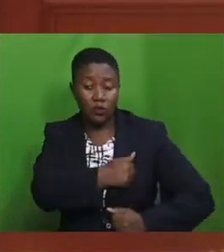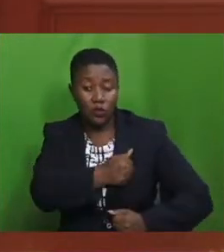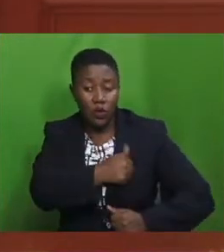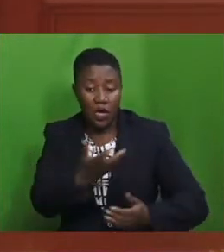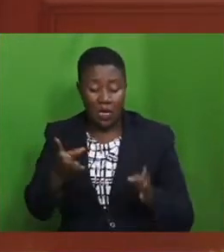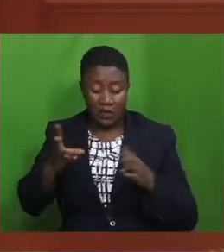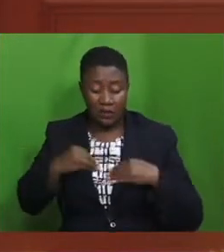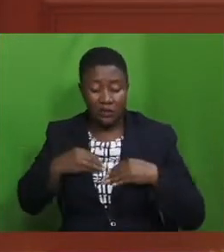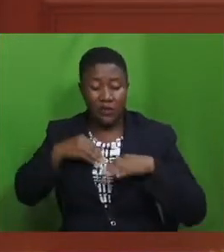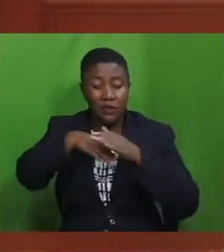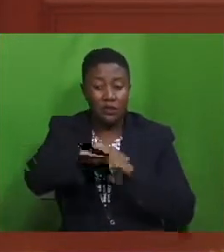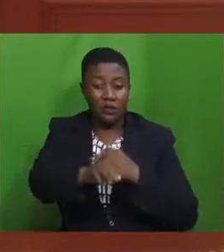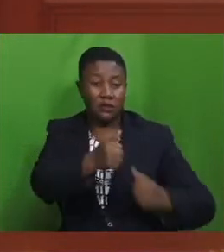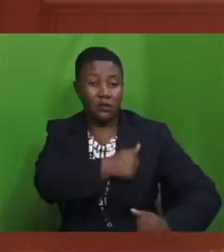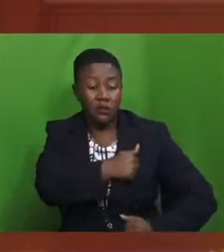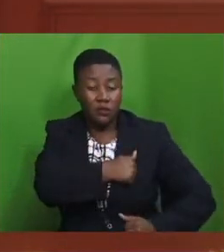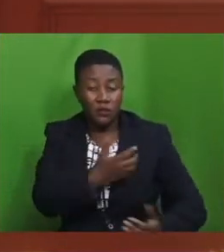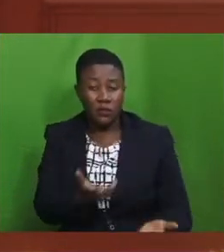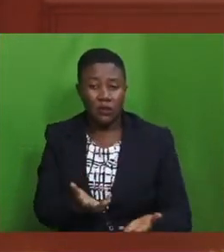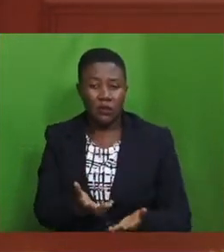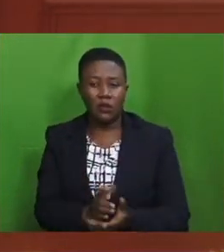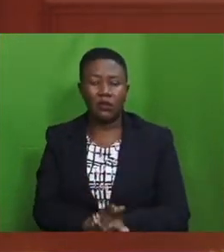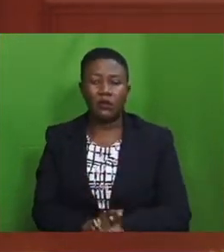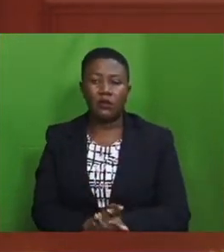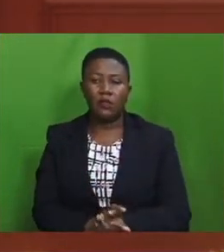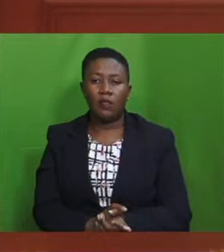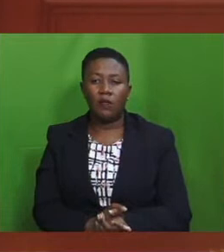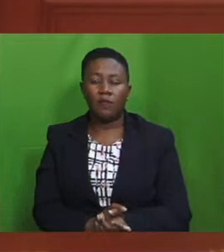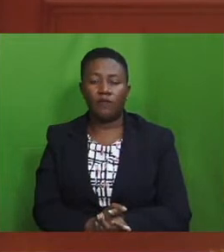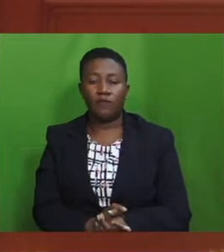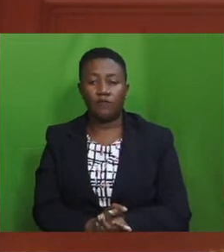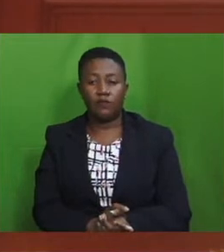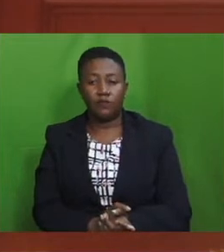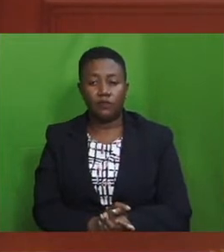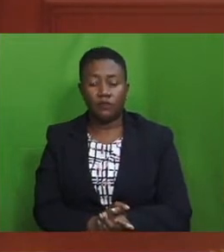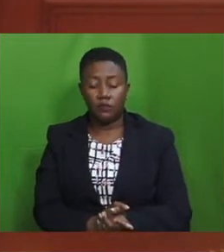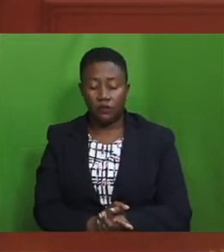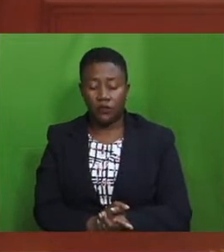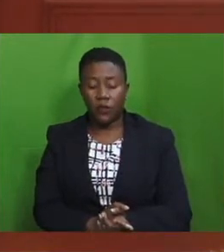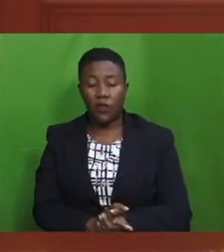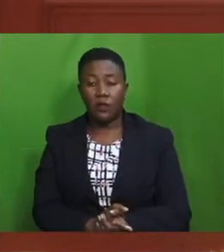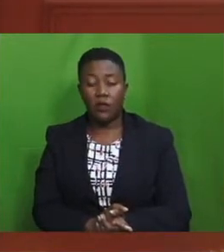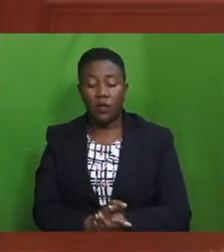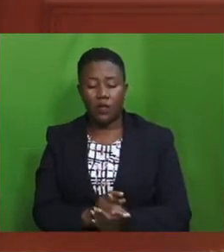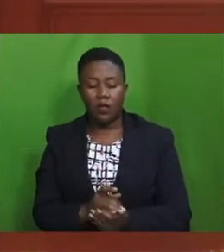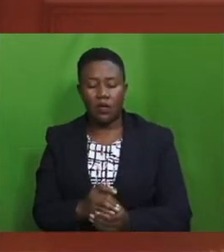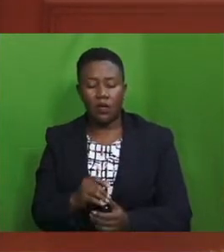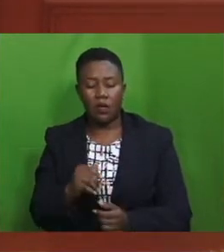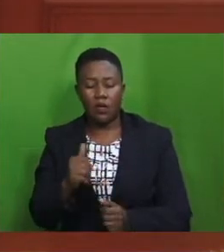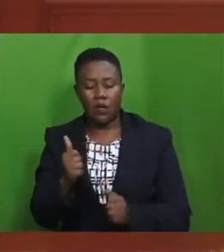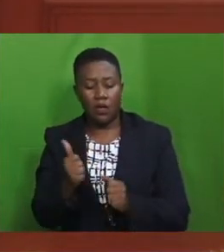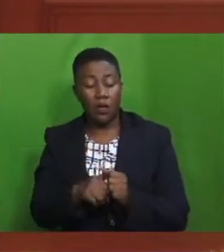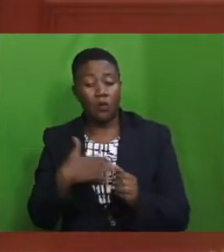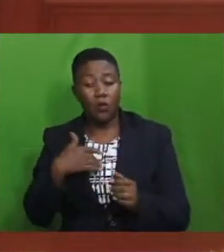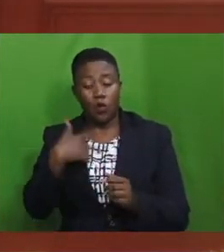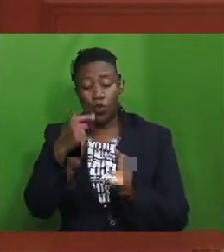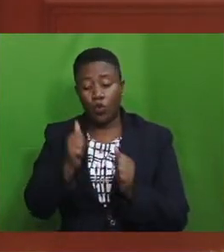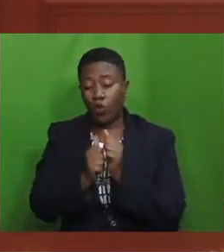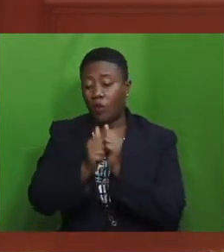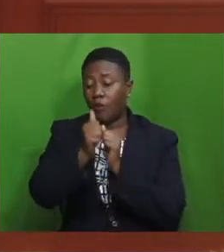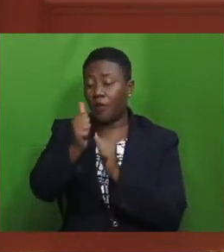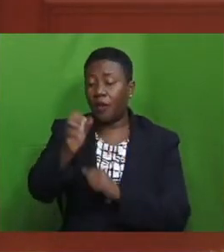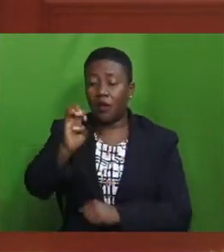service. And Mr. Speaker, rightly, anybody who drove past Elwak in the last 2